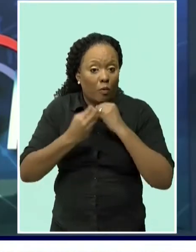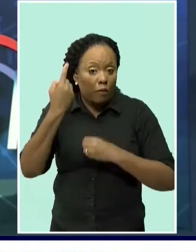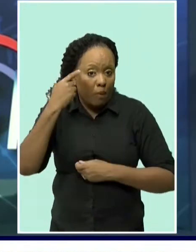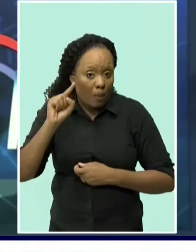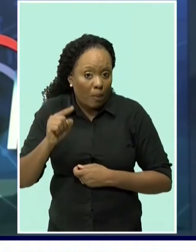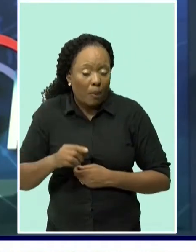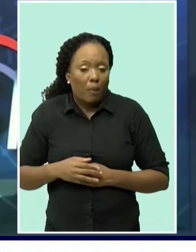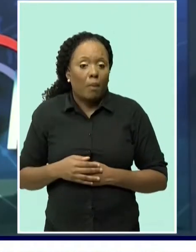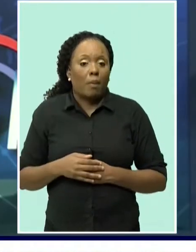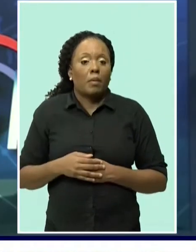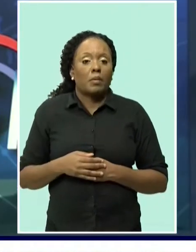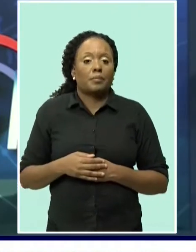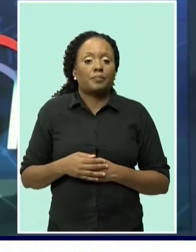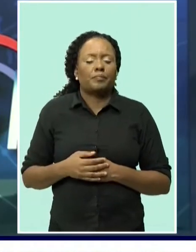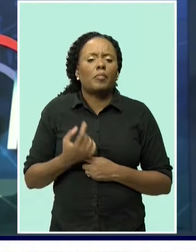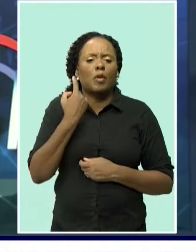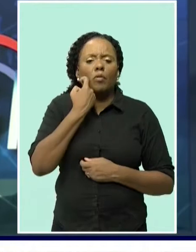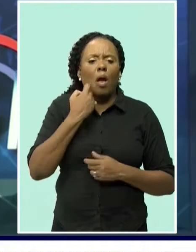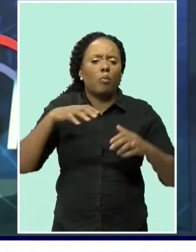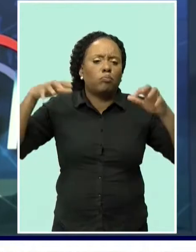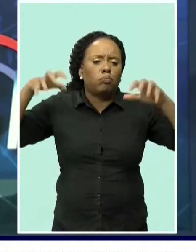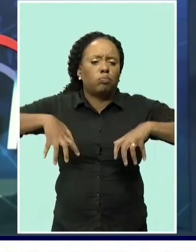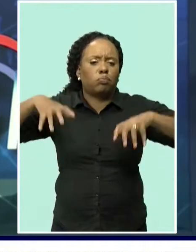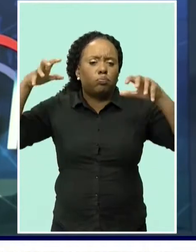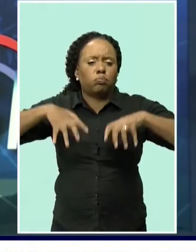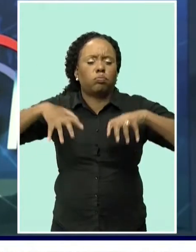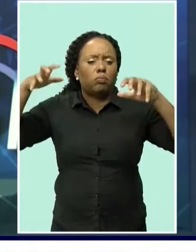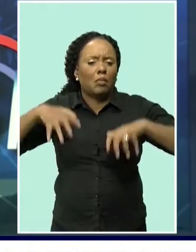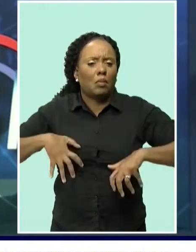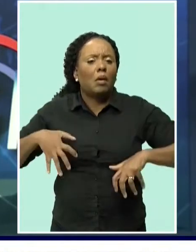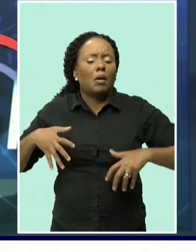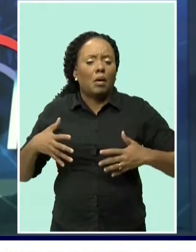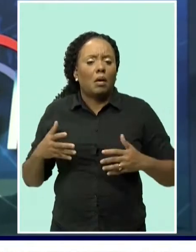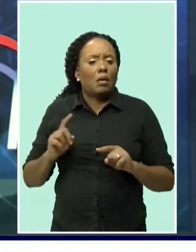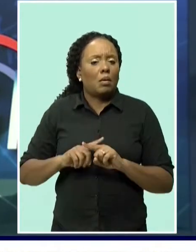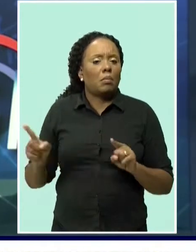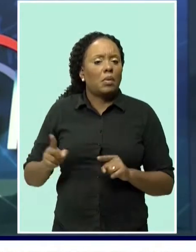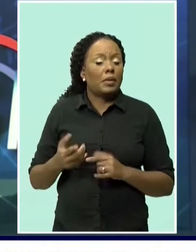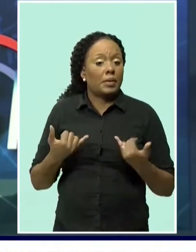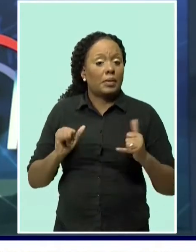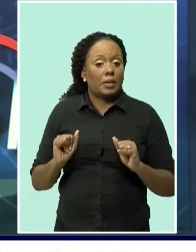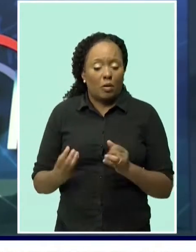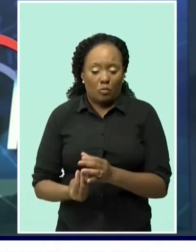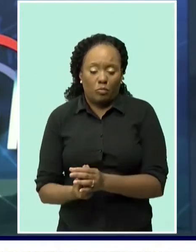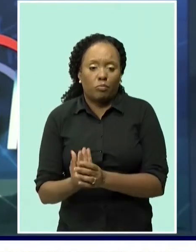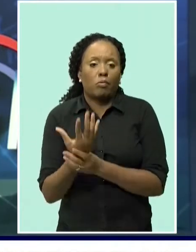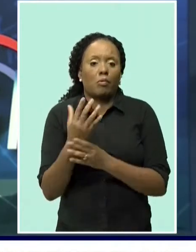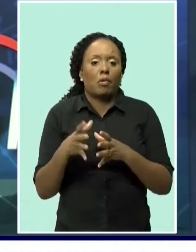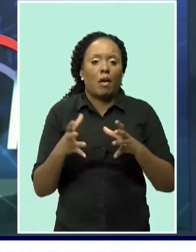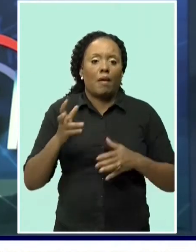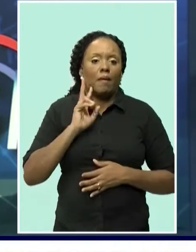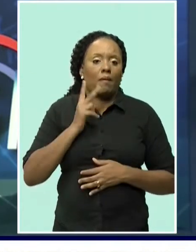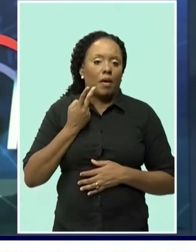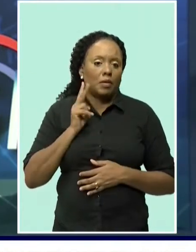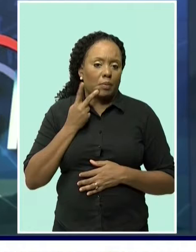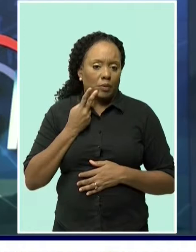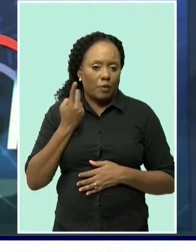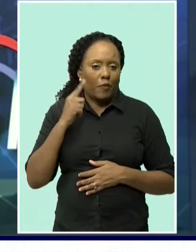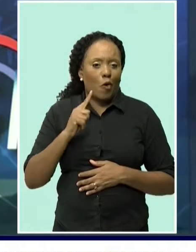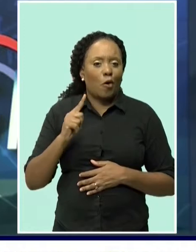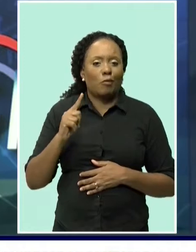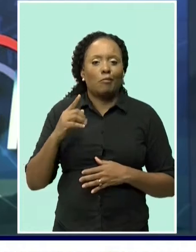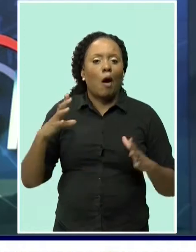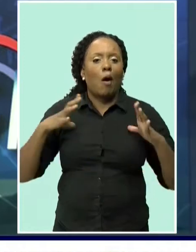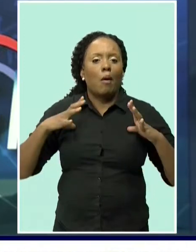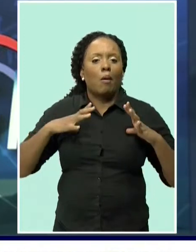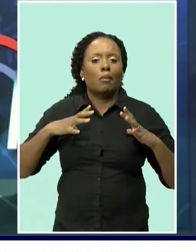Recent heavy rainfall in Barbados is unlikely to cause any vegetable shortages in the coming weeks and into the holidays. That's a word tonight from Chief Executive Officer